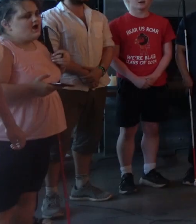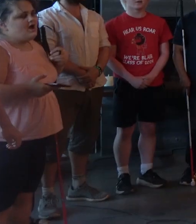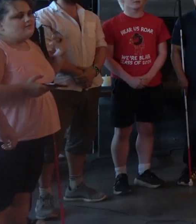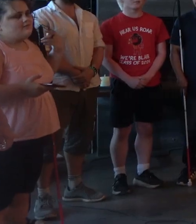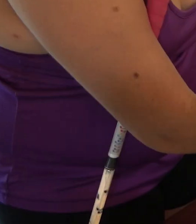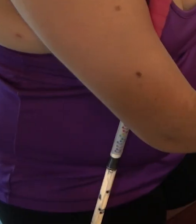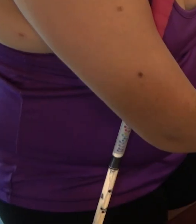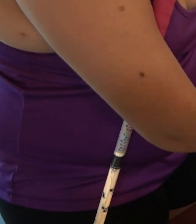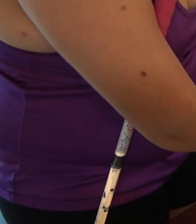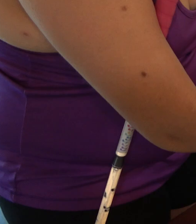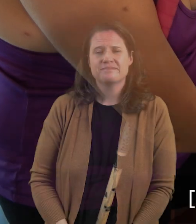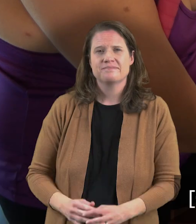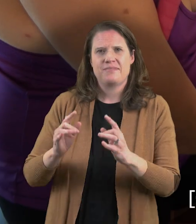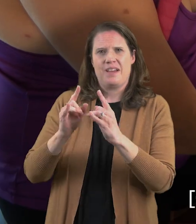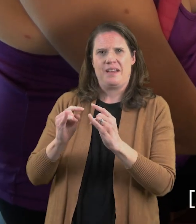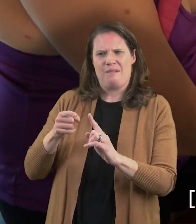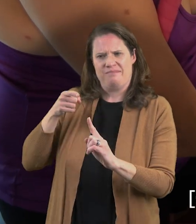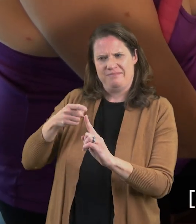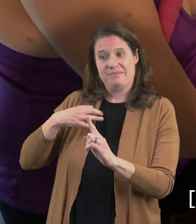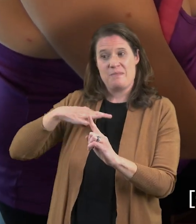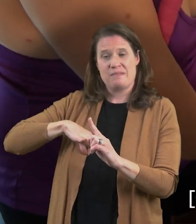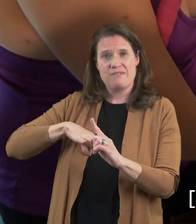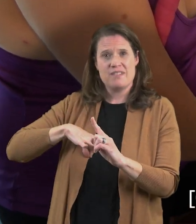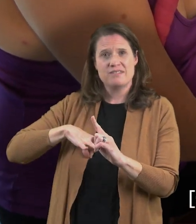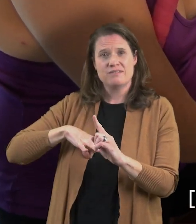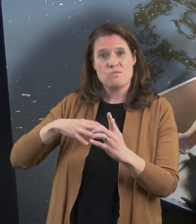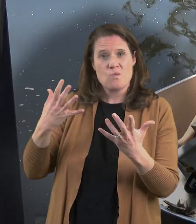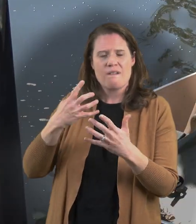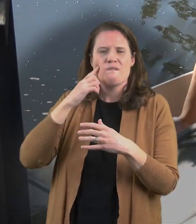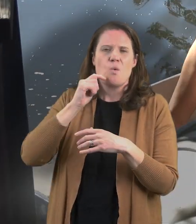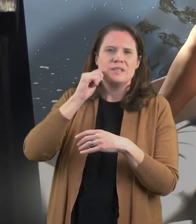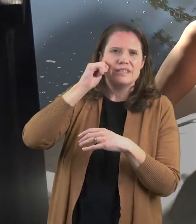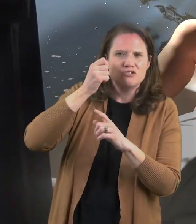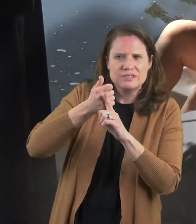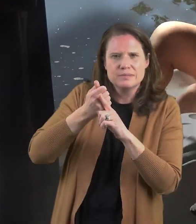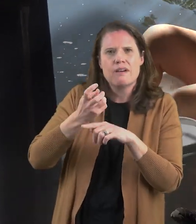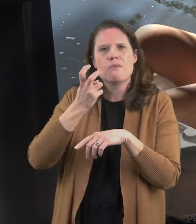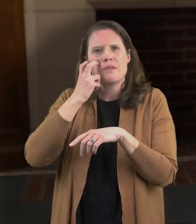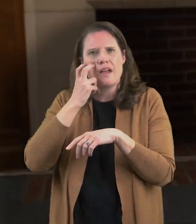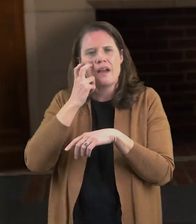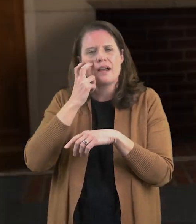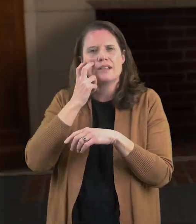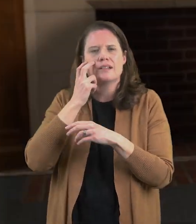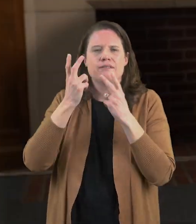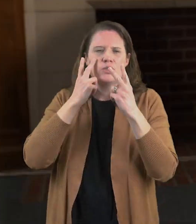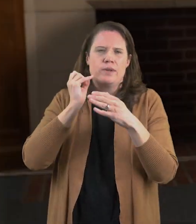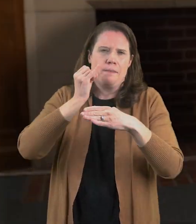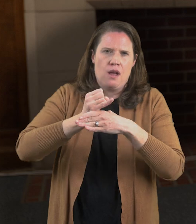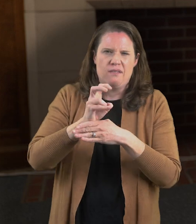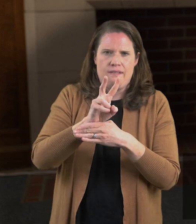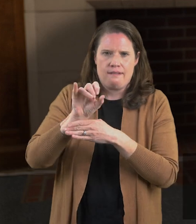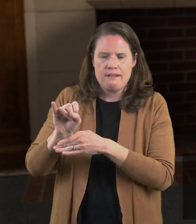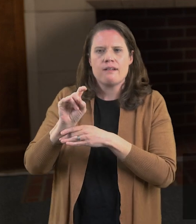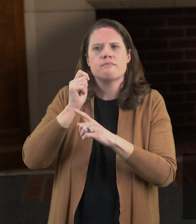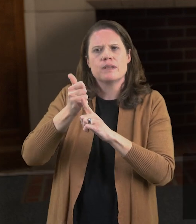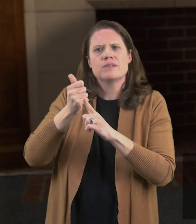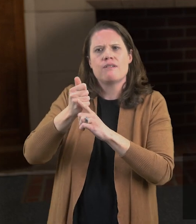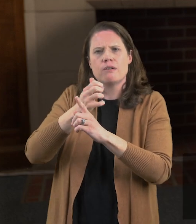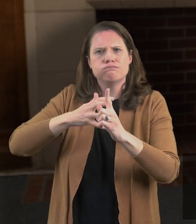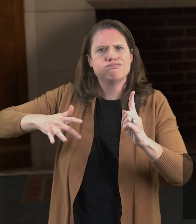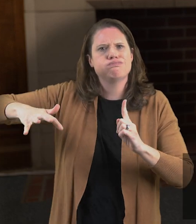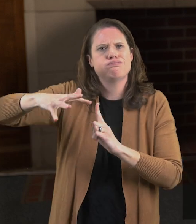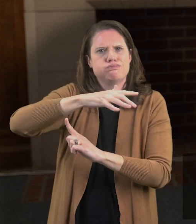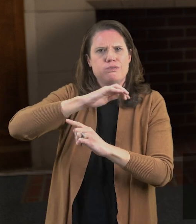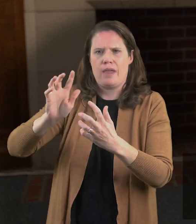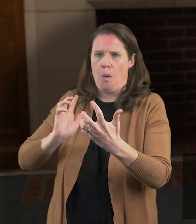CSDB School for the Blind psychologist. The benefit of a camp like this for teenagers who are blind visually impaired is they get